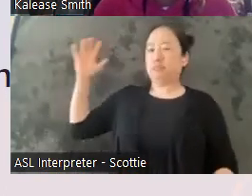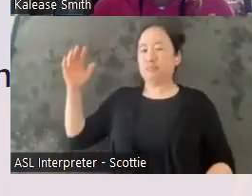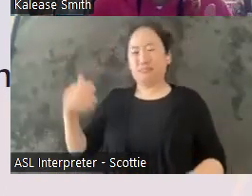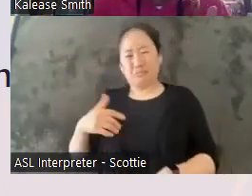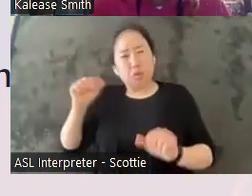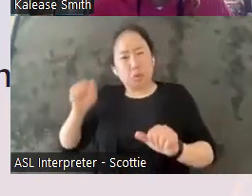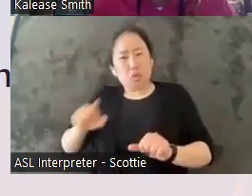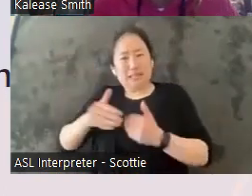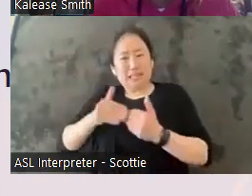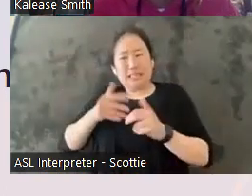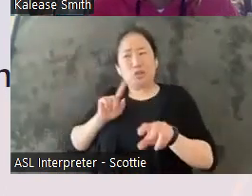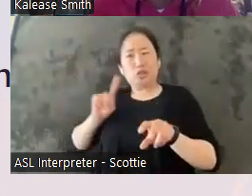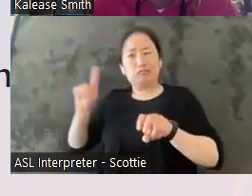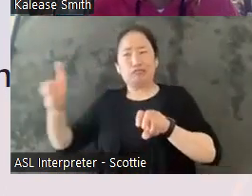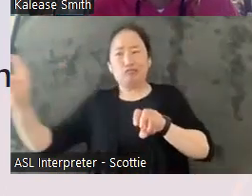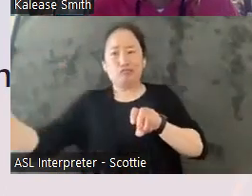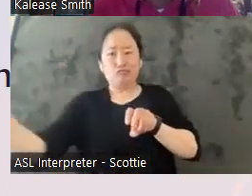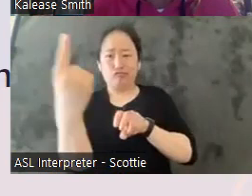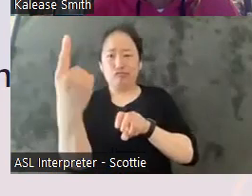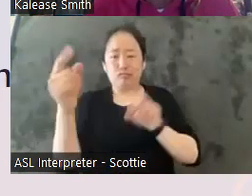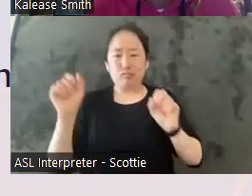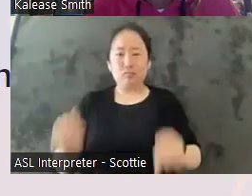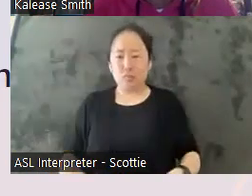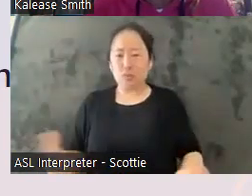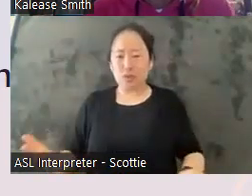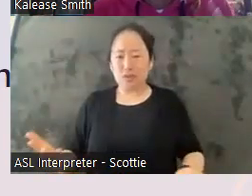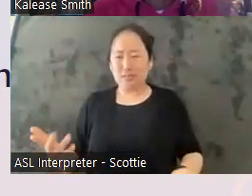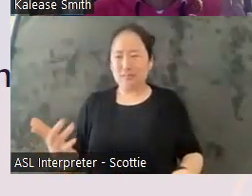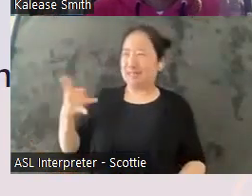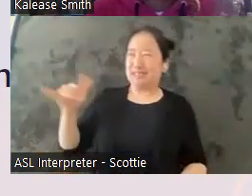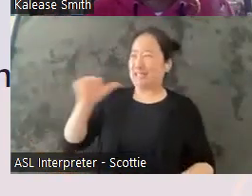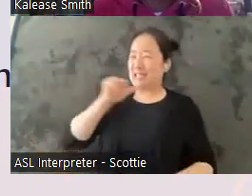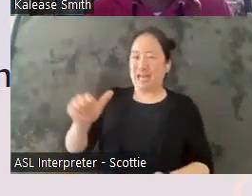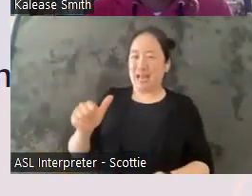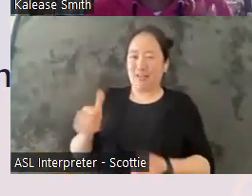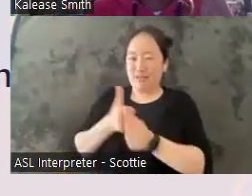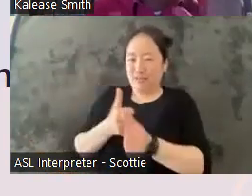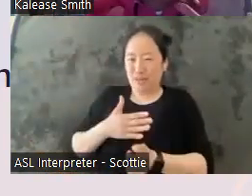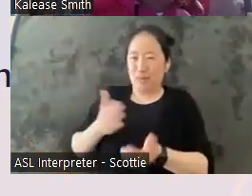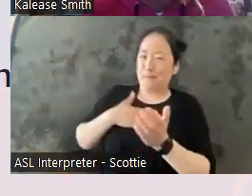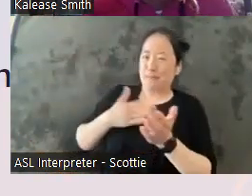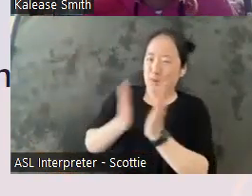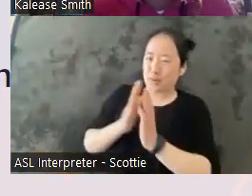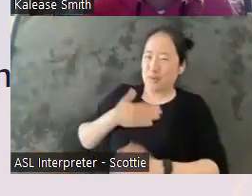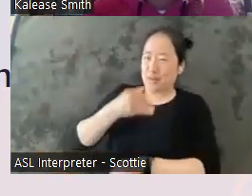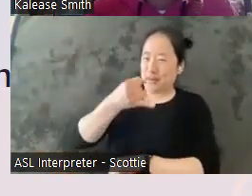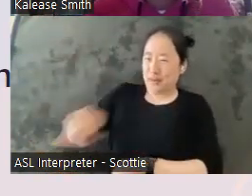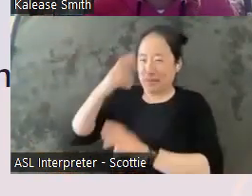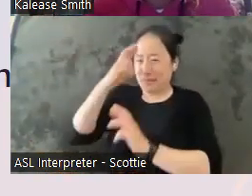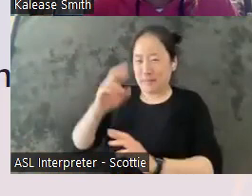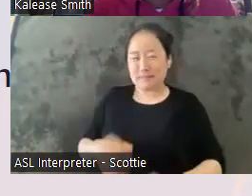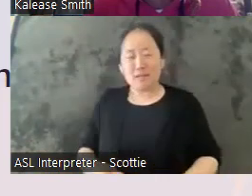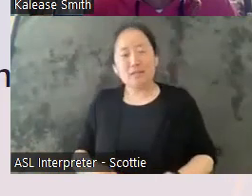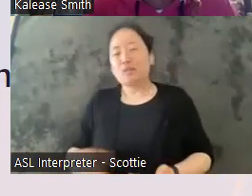I think just having those conversations and just keeping it very simple, very